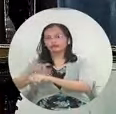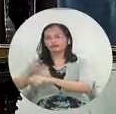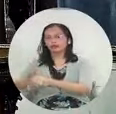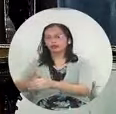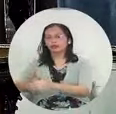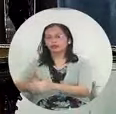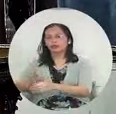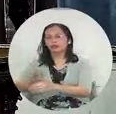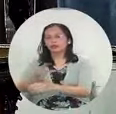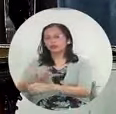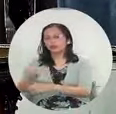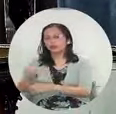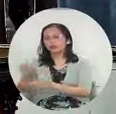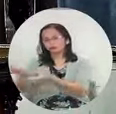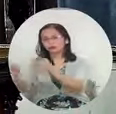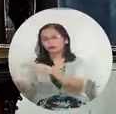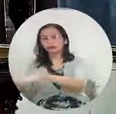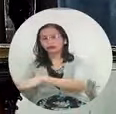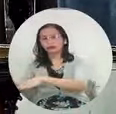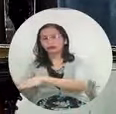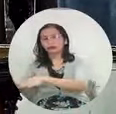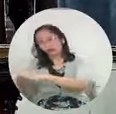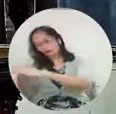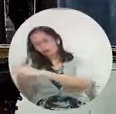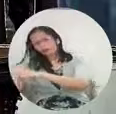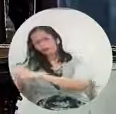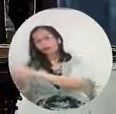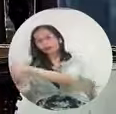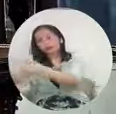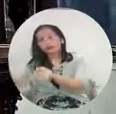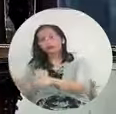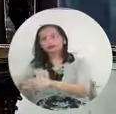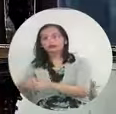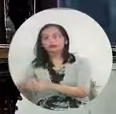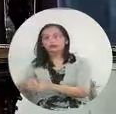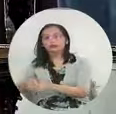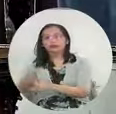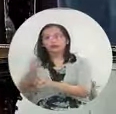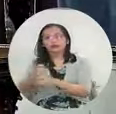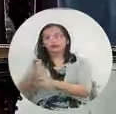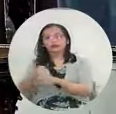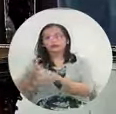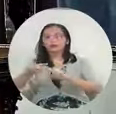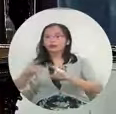if they knew that they would be killed by the very people that they love so much